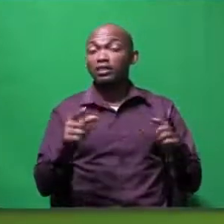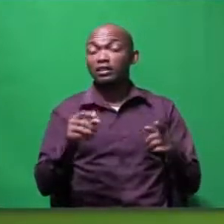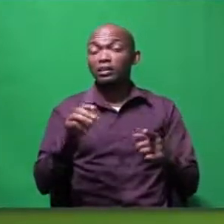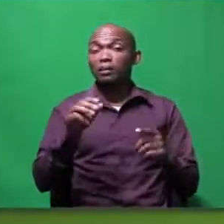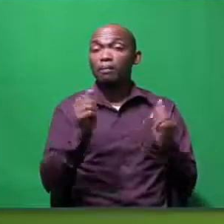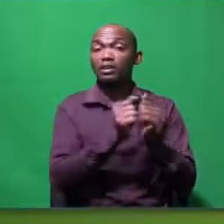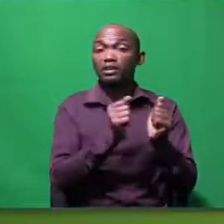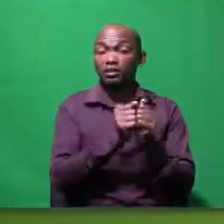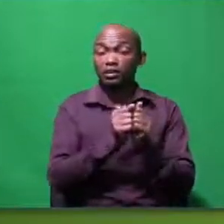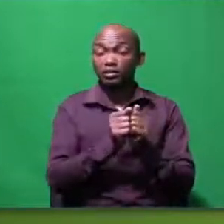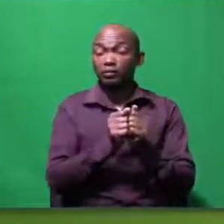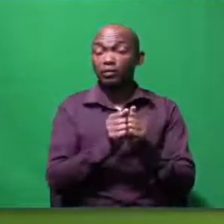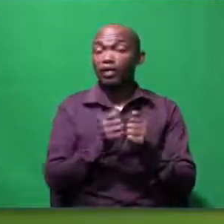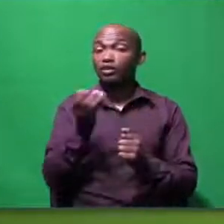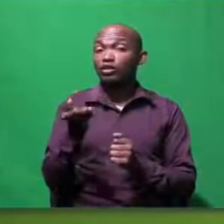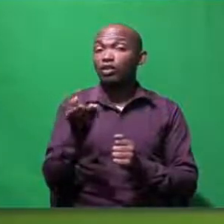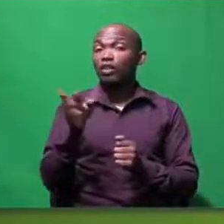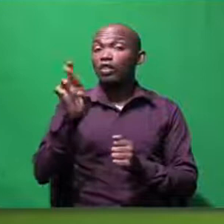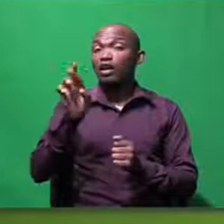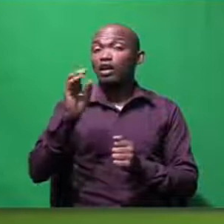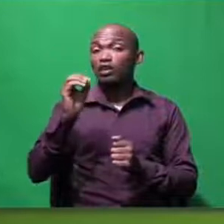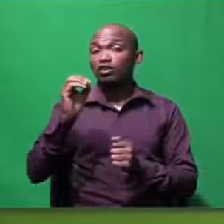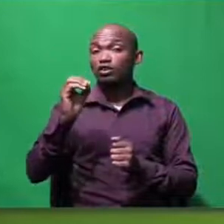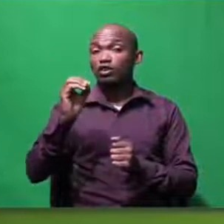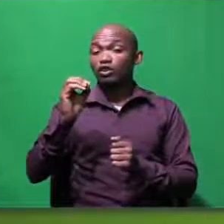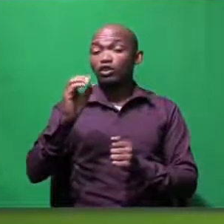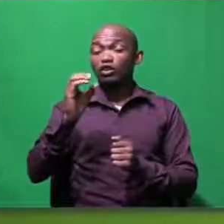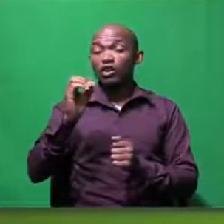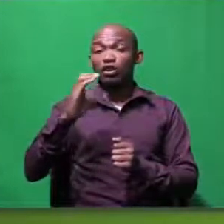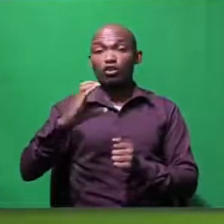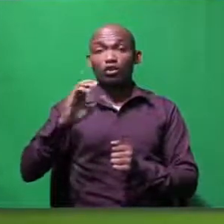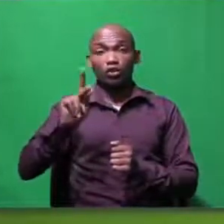the rock, it have a different